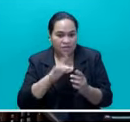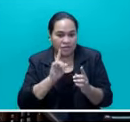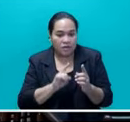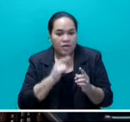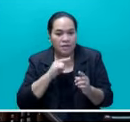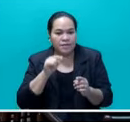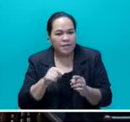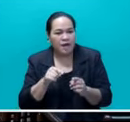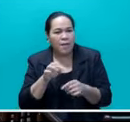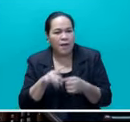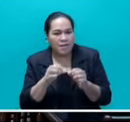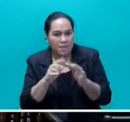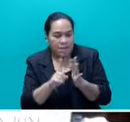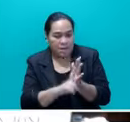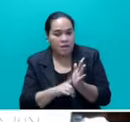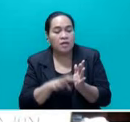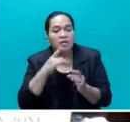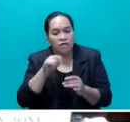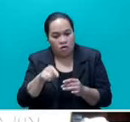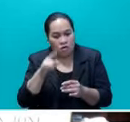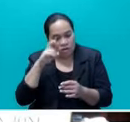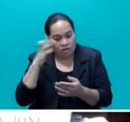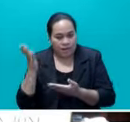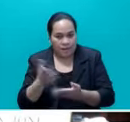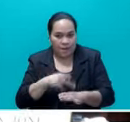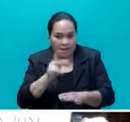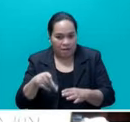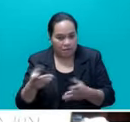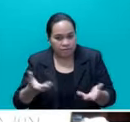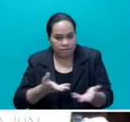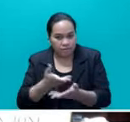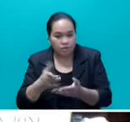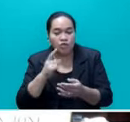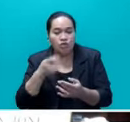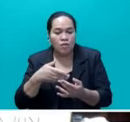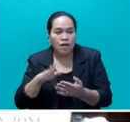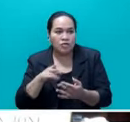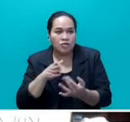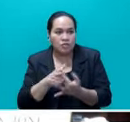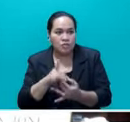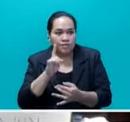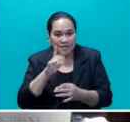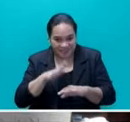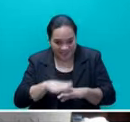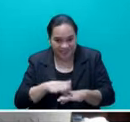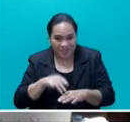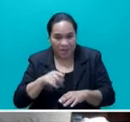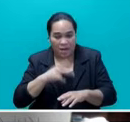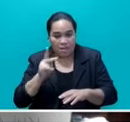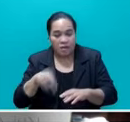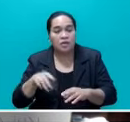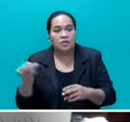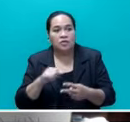Amendment Bill 2021 be considered by Parliament without delay, that the bill must pass through one stage of a single sitting of Parliament, that the bill